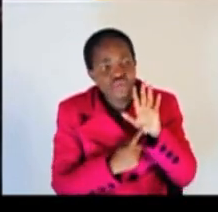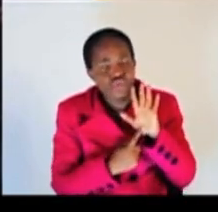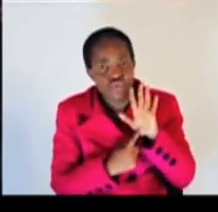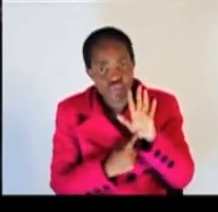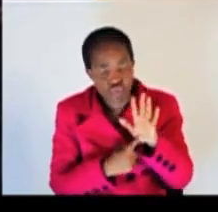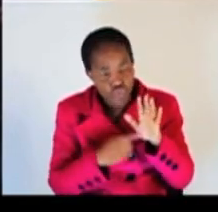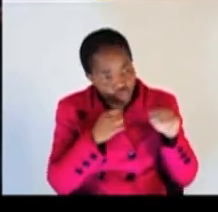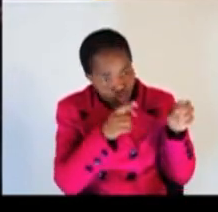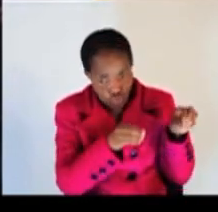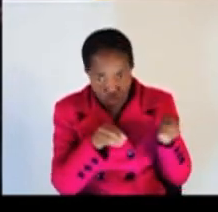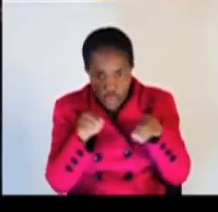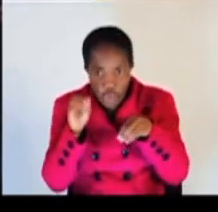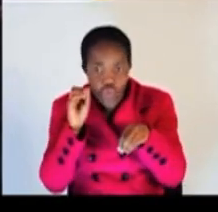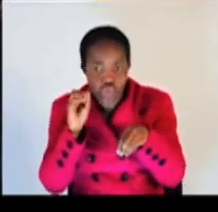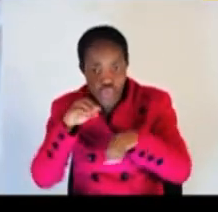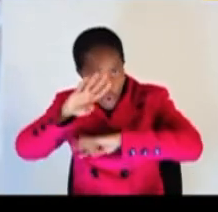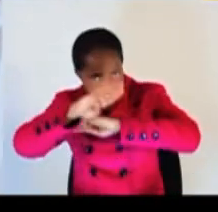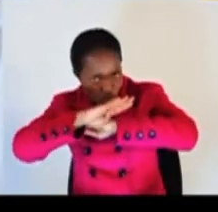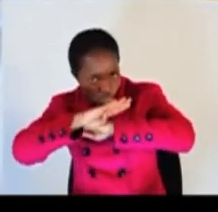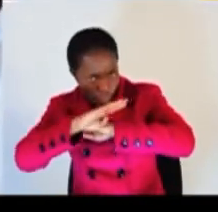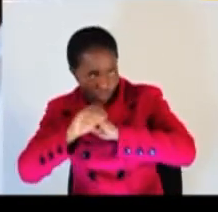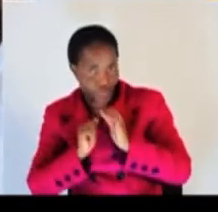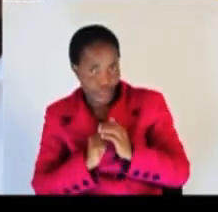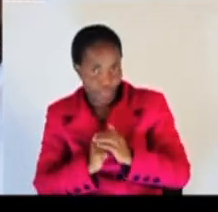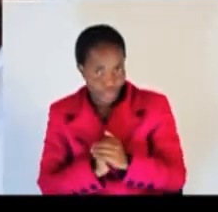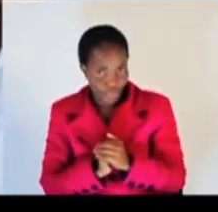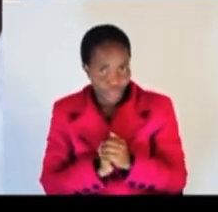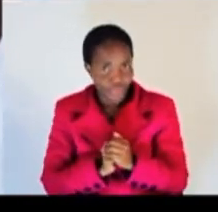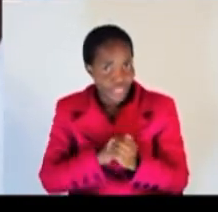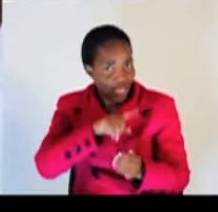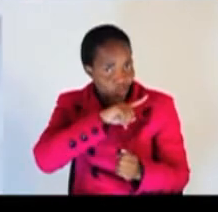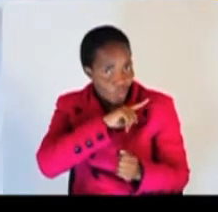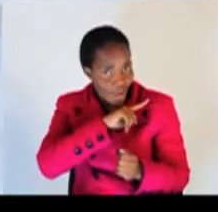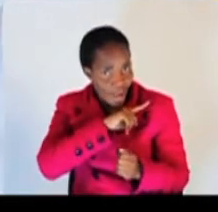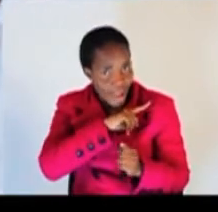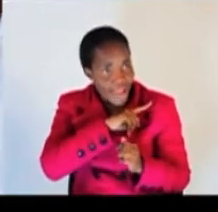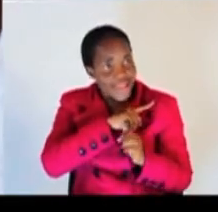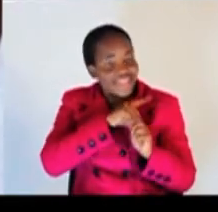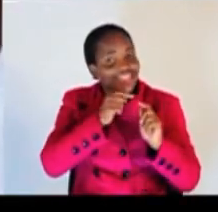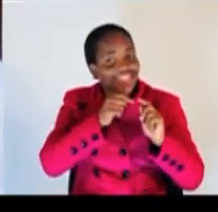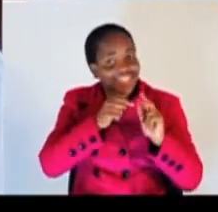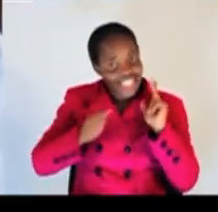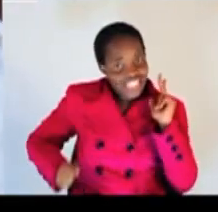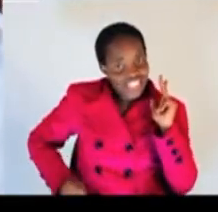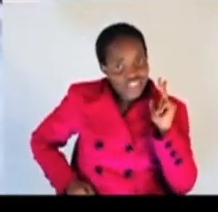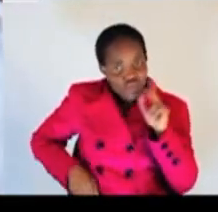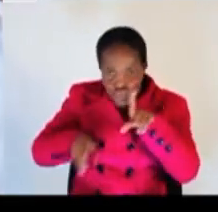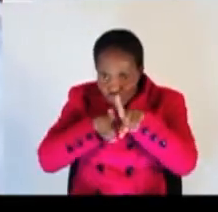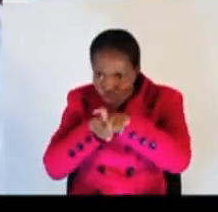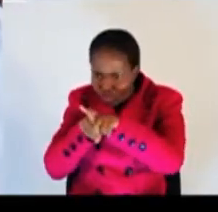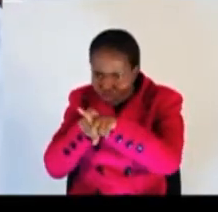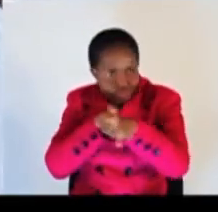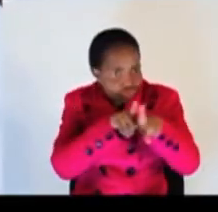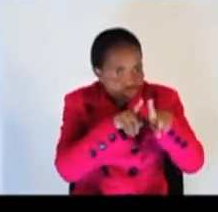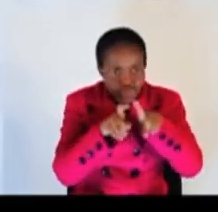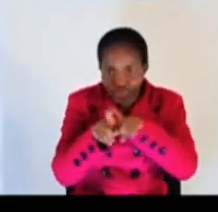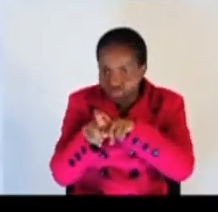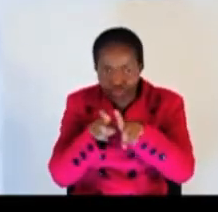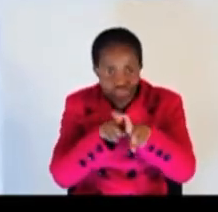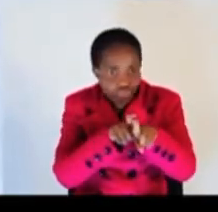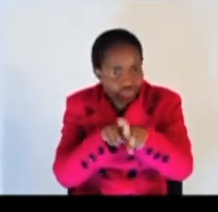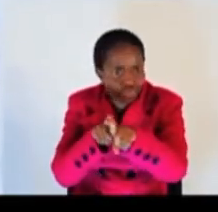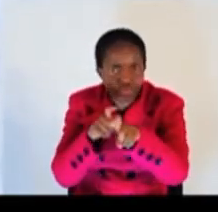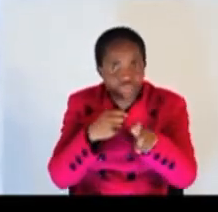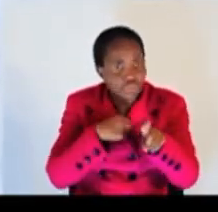I'm taking you to the movies. It is because the security forces are following